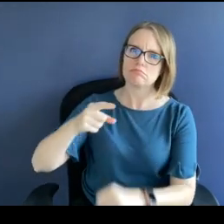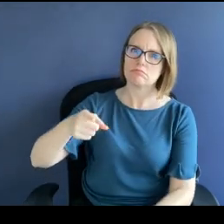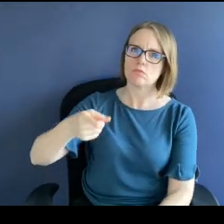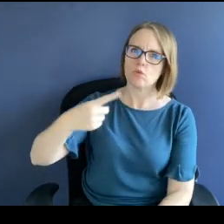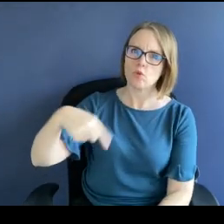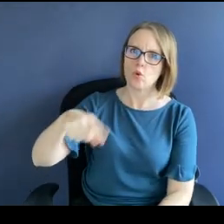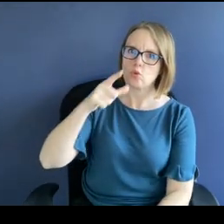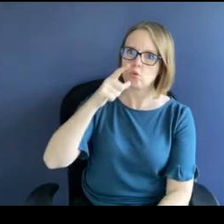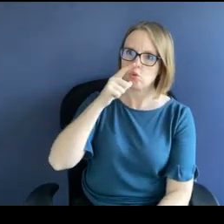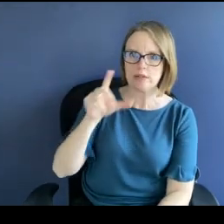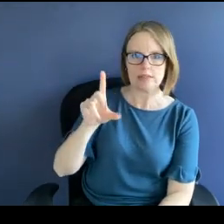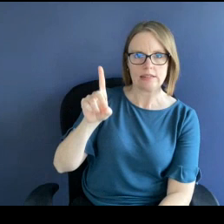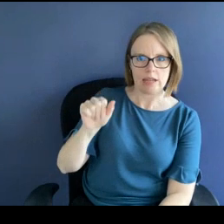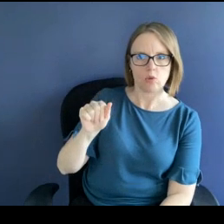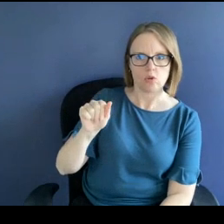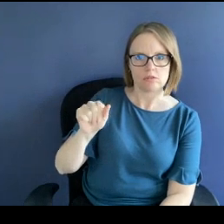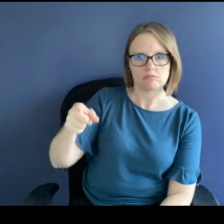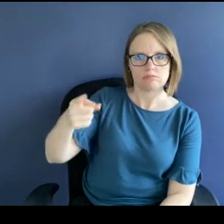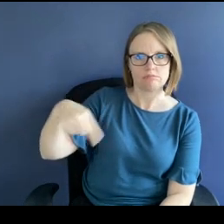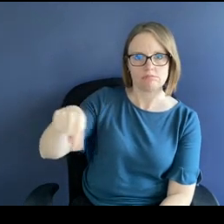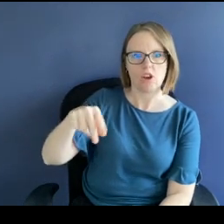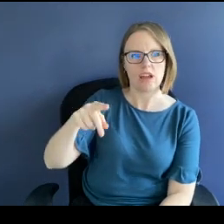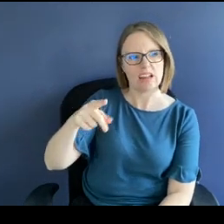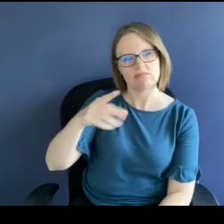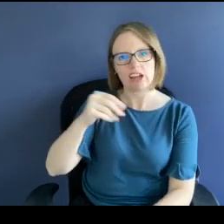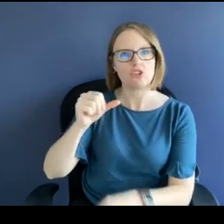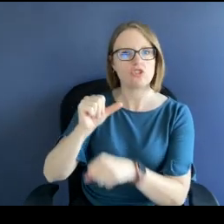protect vulnerable populations.